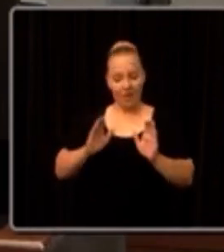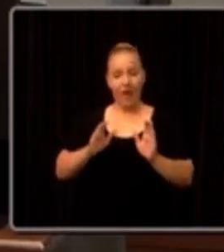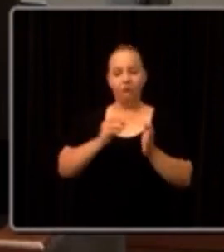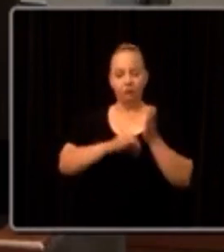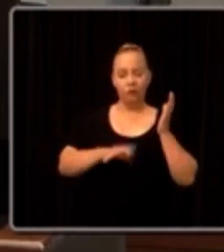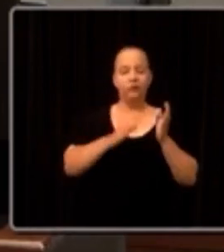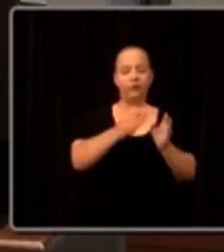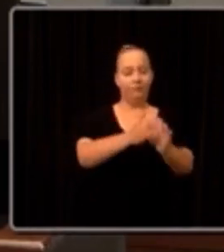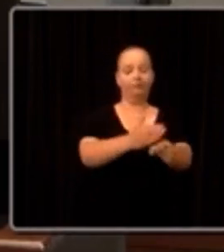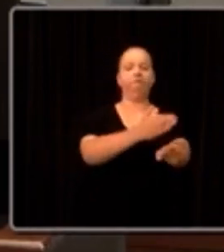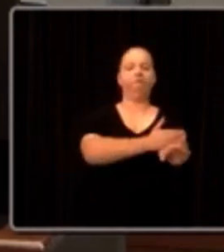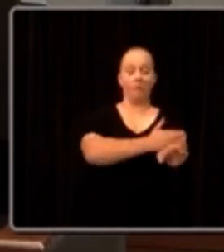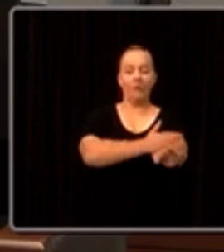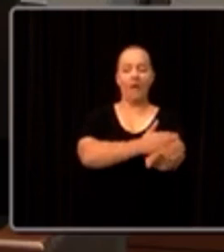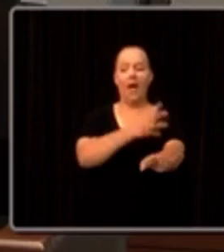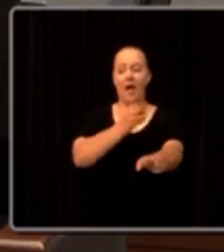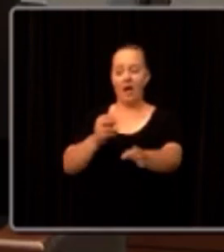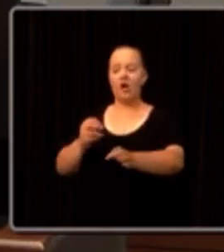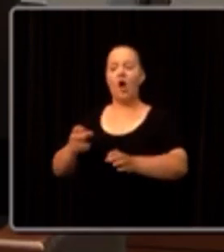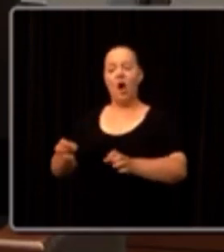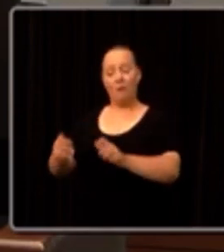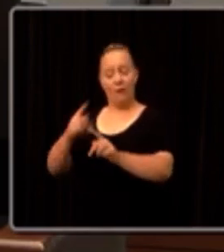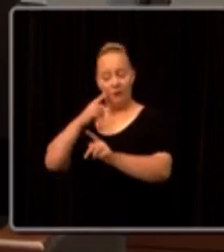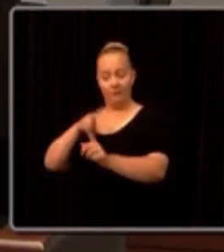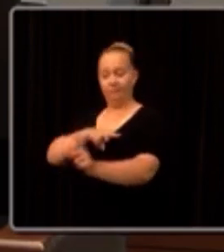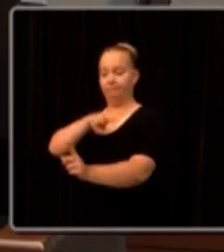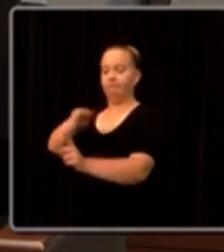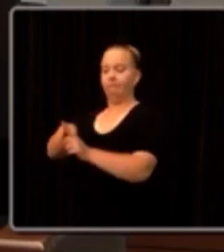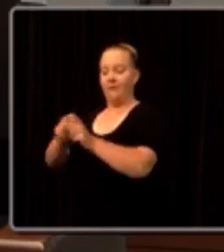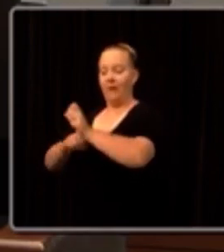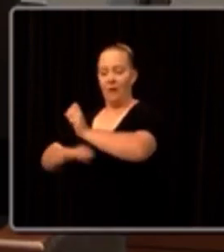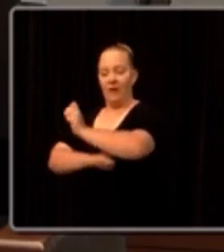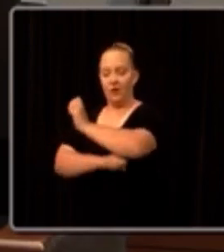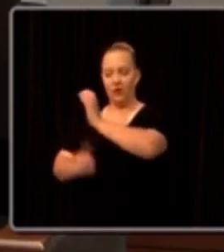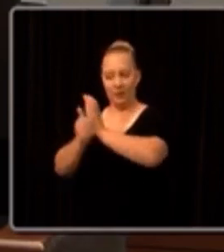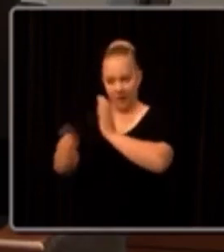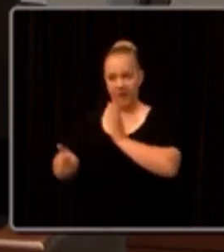providing opportunities for application of those foundational skills.